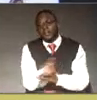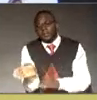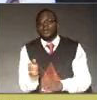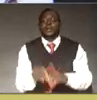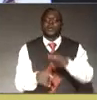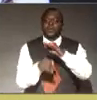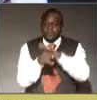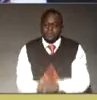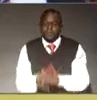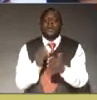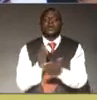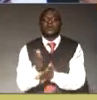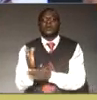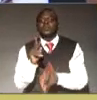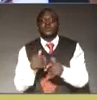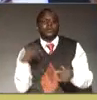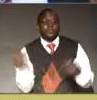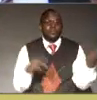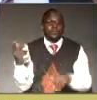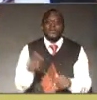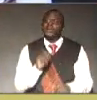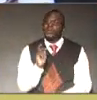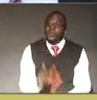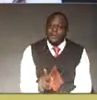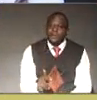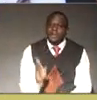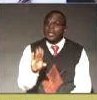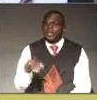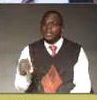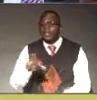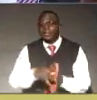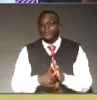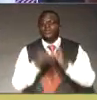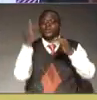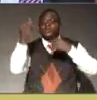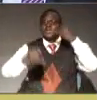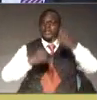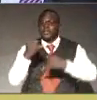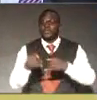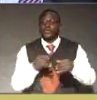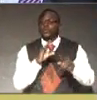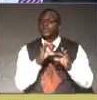you say people are beaten, and then that's okay. That could be another matter for international interpretation.